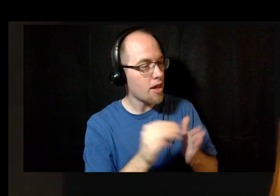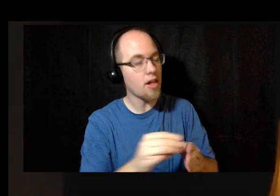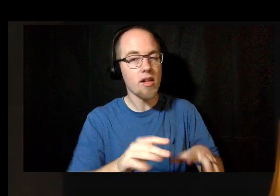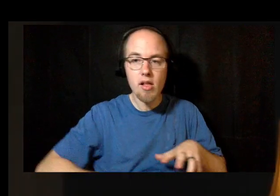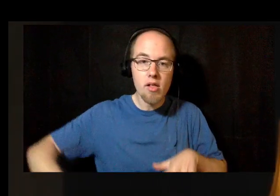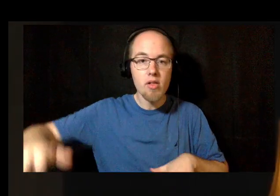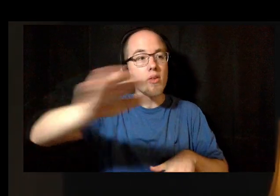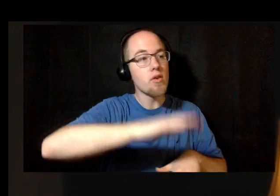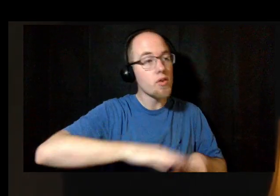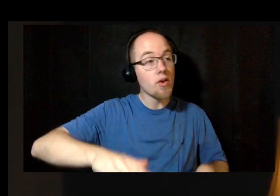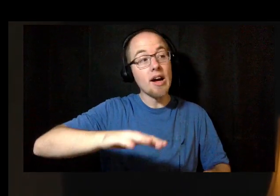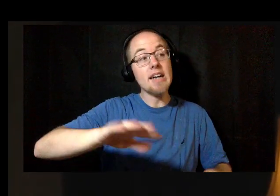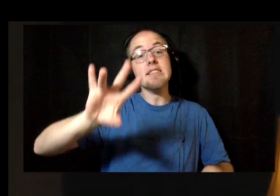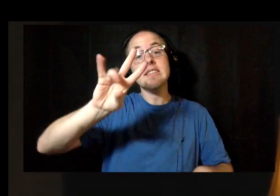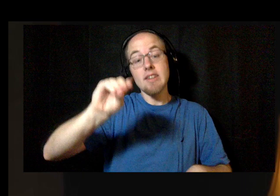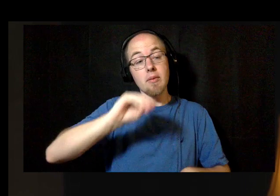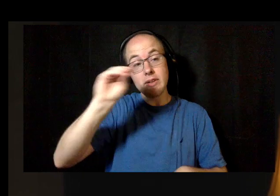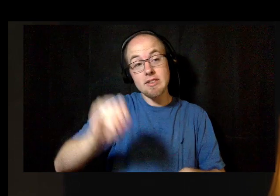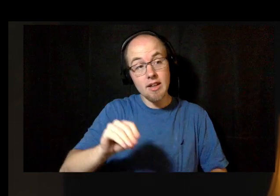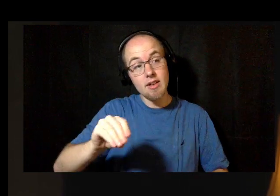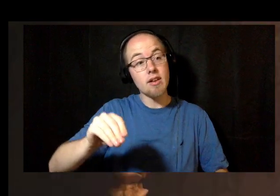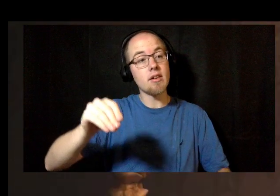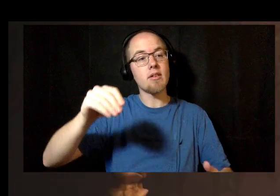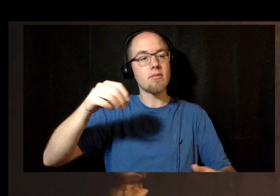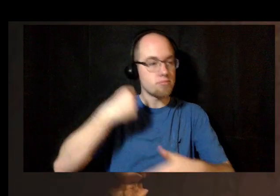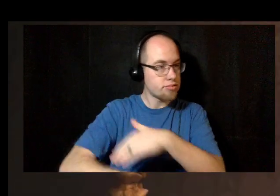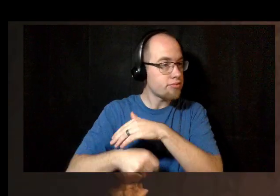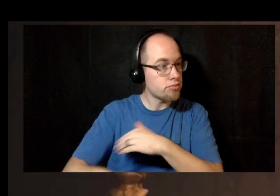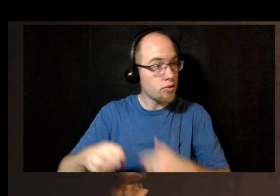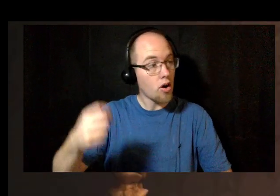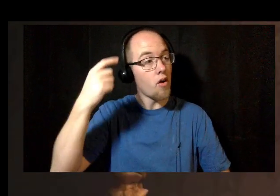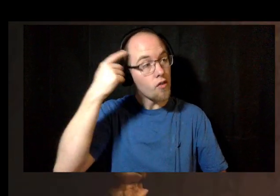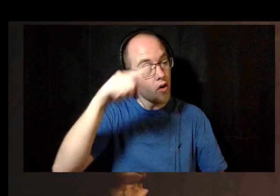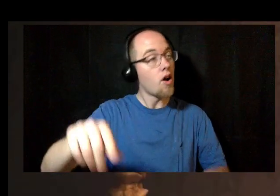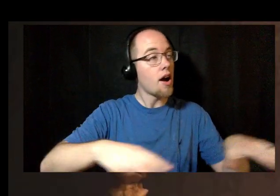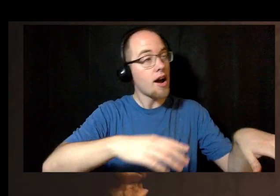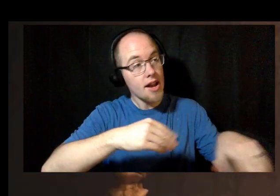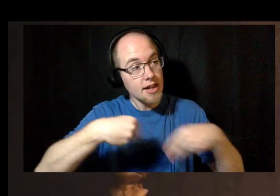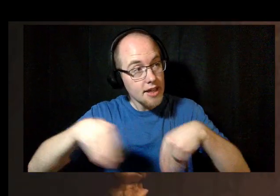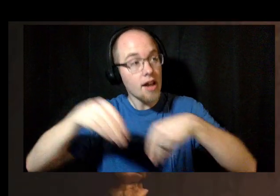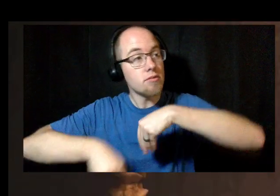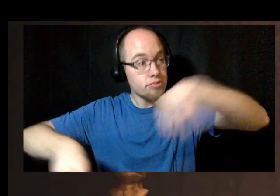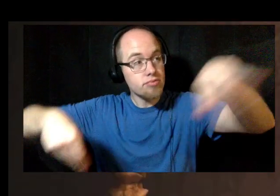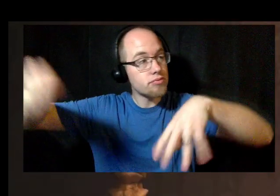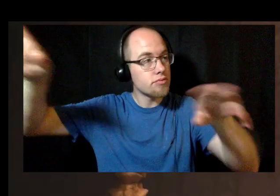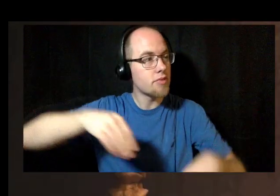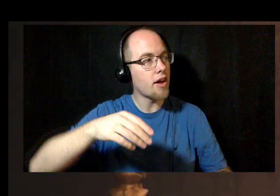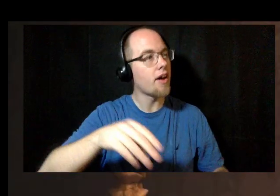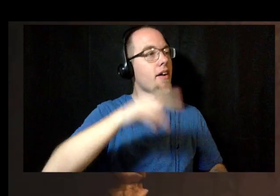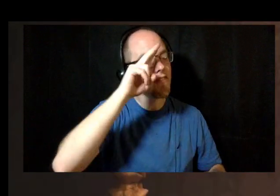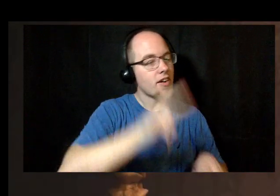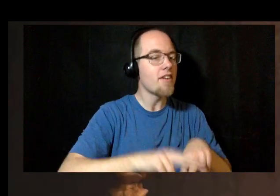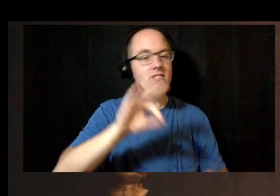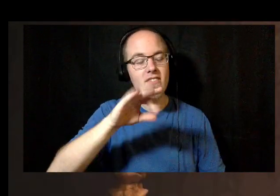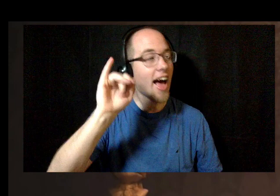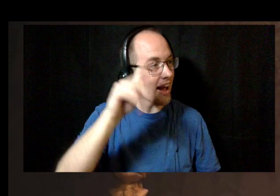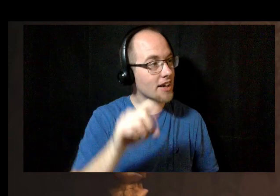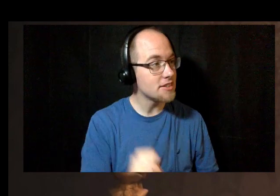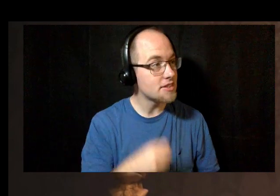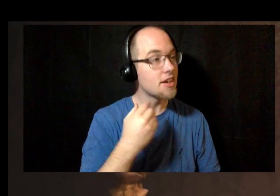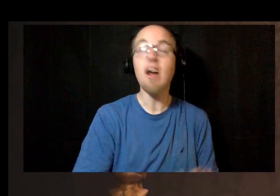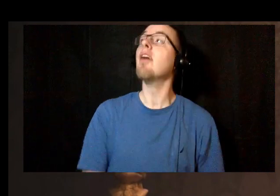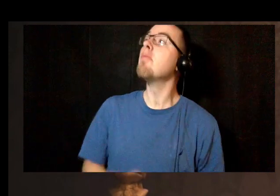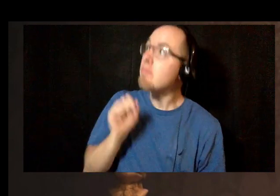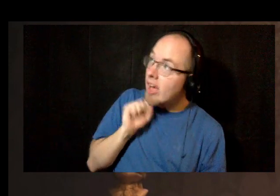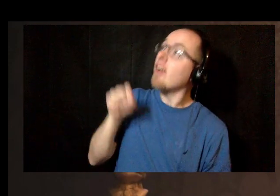of which is bred purely for export. Few fun facts for you, matey. Few fun facts for you. I said, thank you,